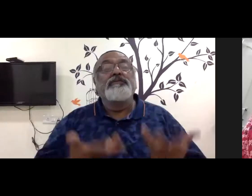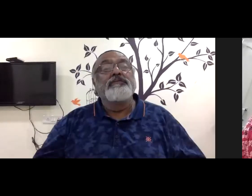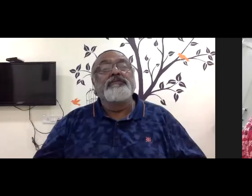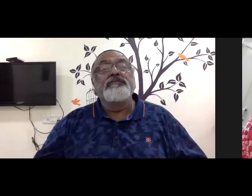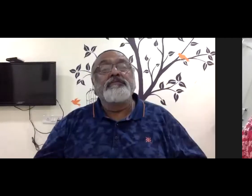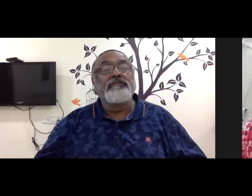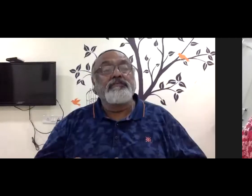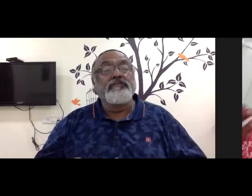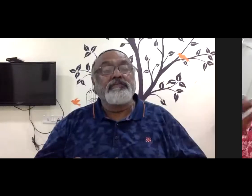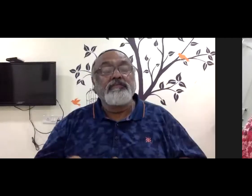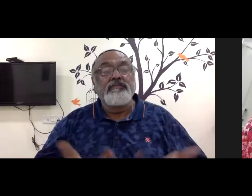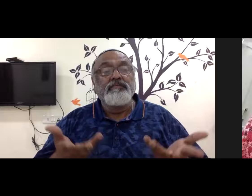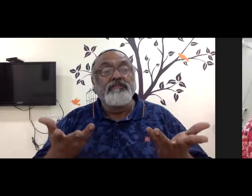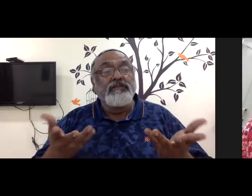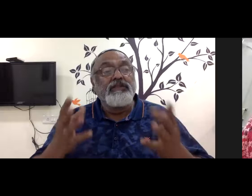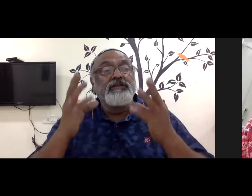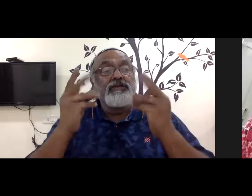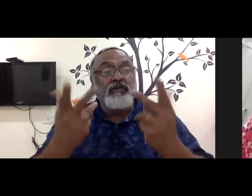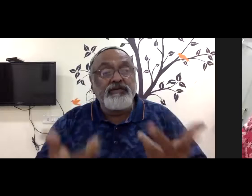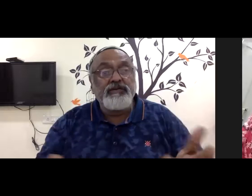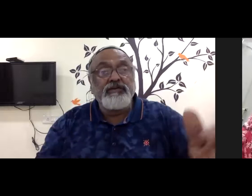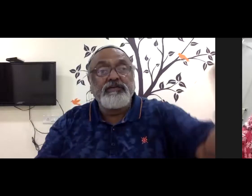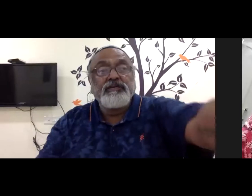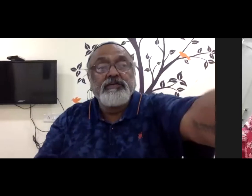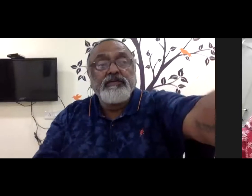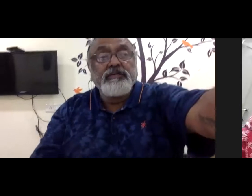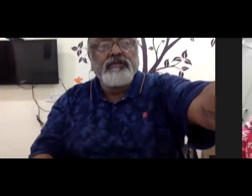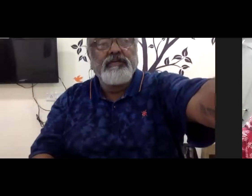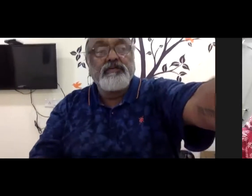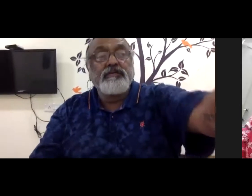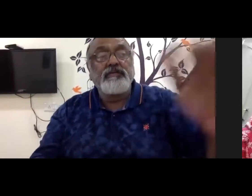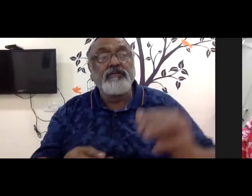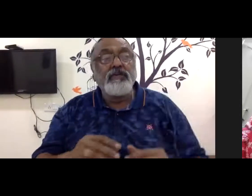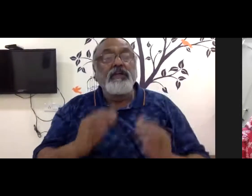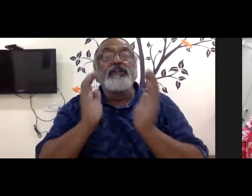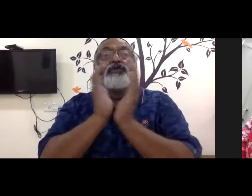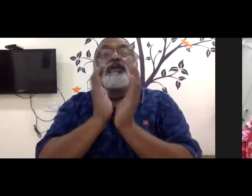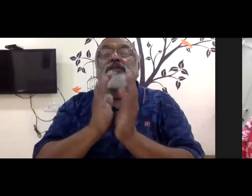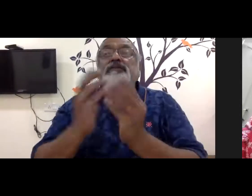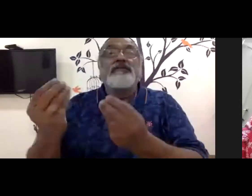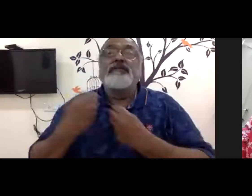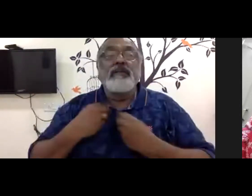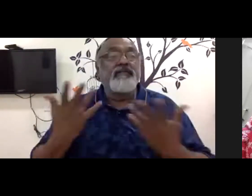and the insurance providers are not really taking